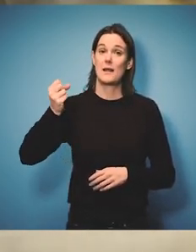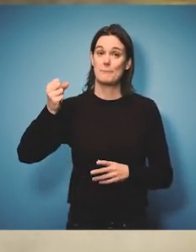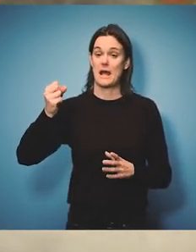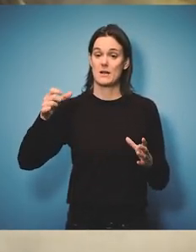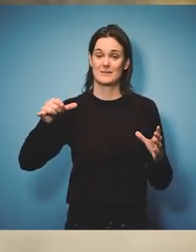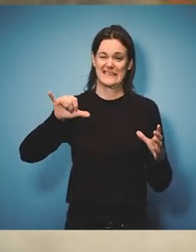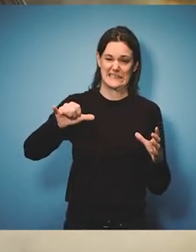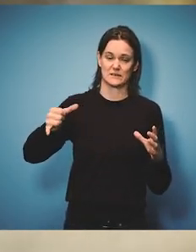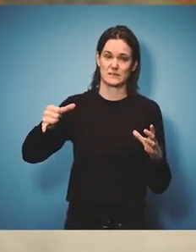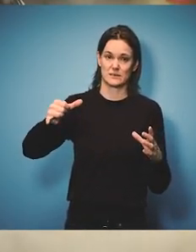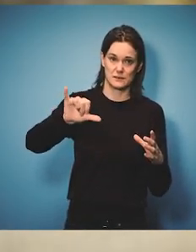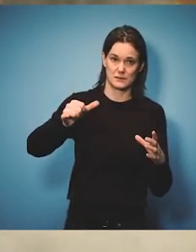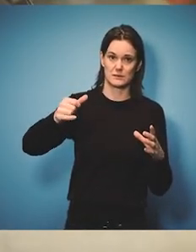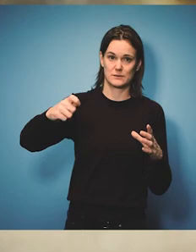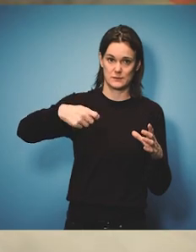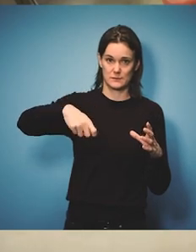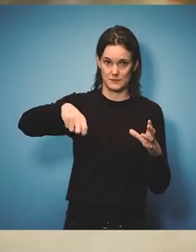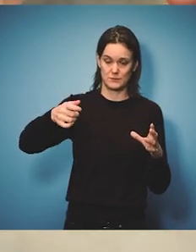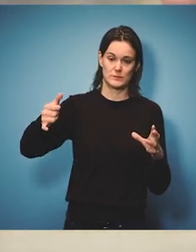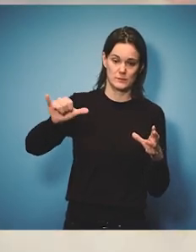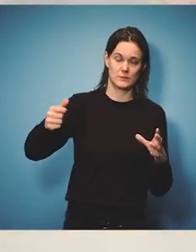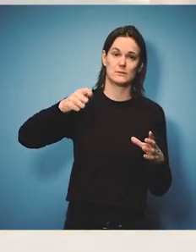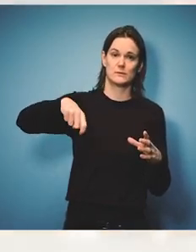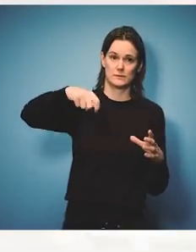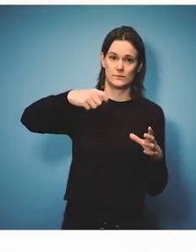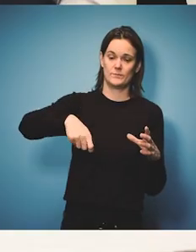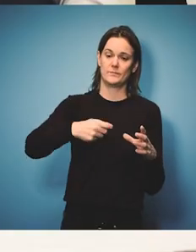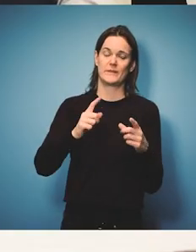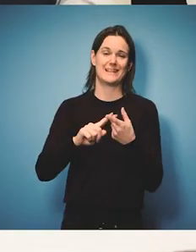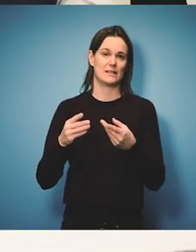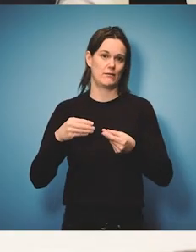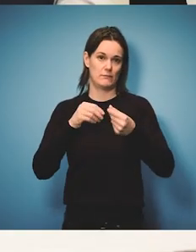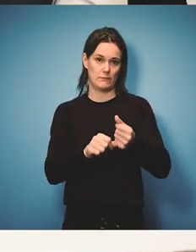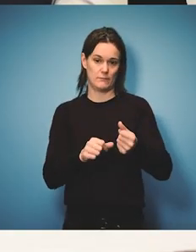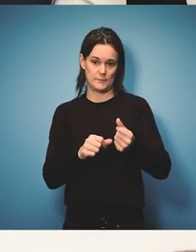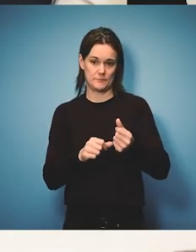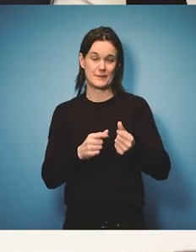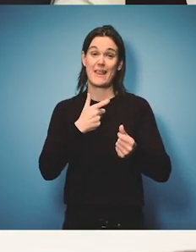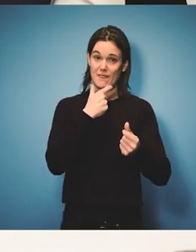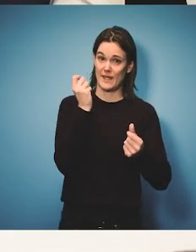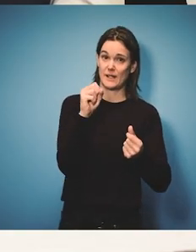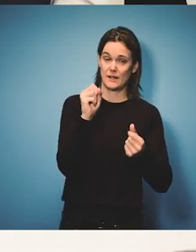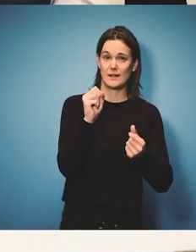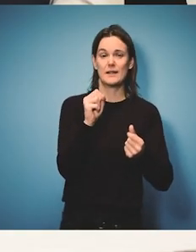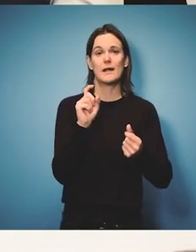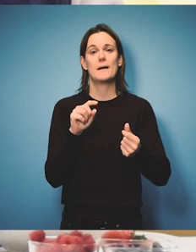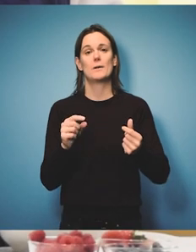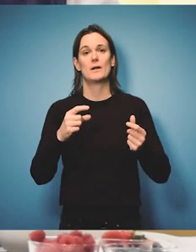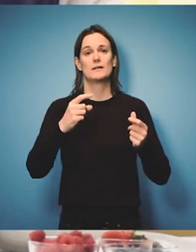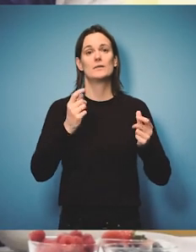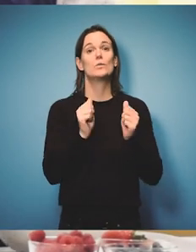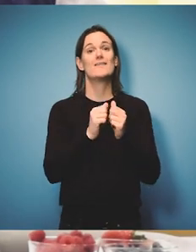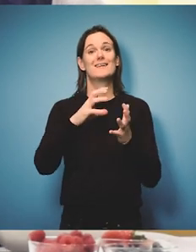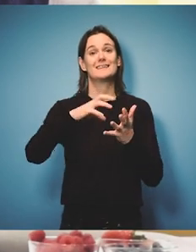here, and I'm going to start off adding a little bit of milk. So I just want to whisk it until it's nice and even.